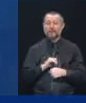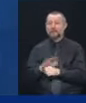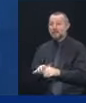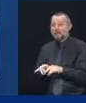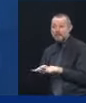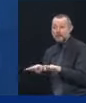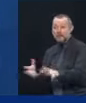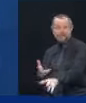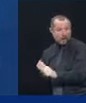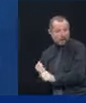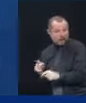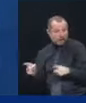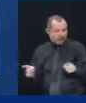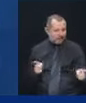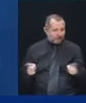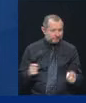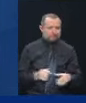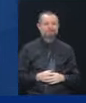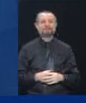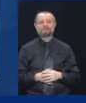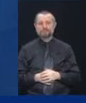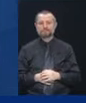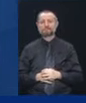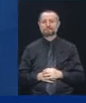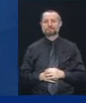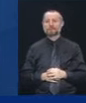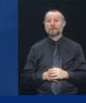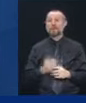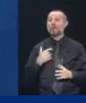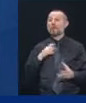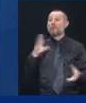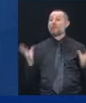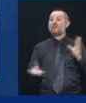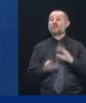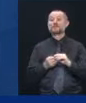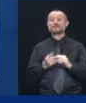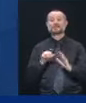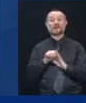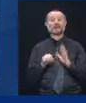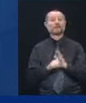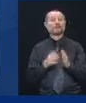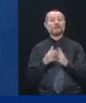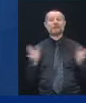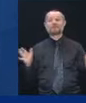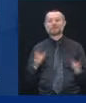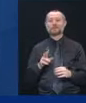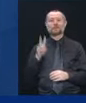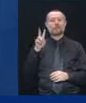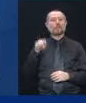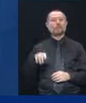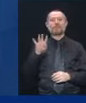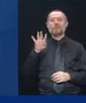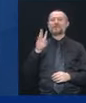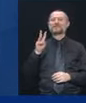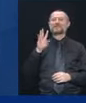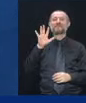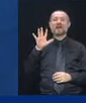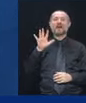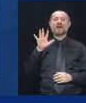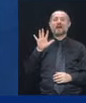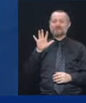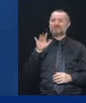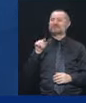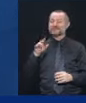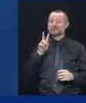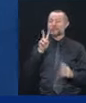Vaccinate, vaccinate, vaccinate. Overall, statewide, 2.465, updating at 11:15.